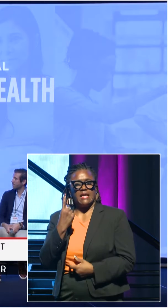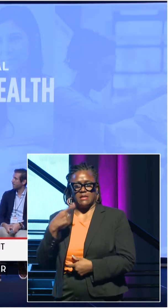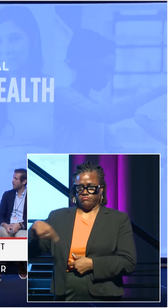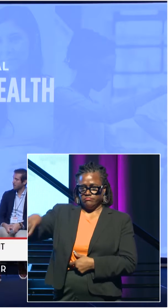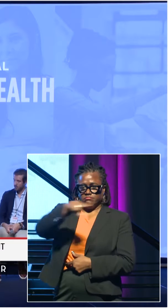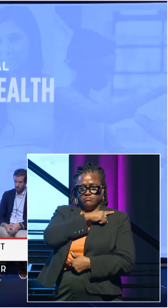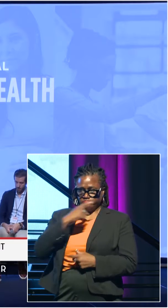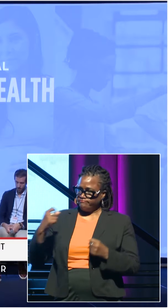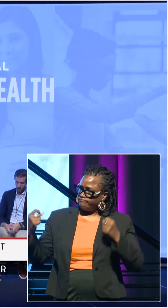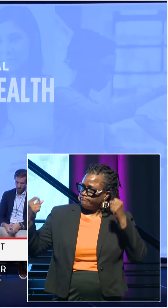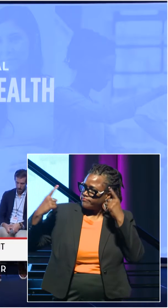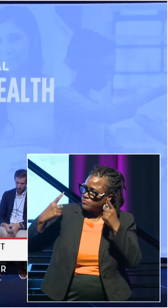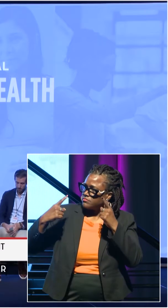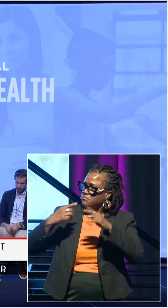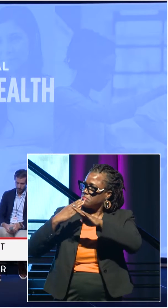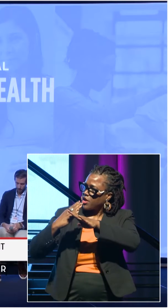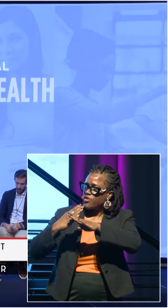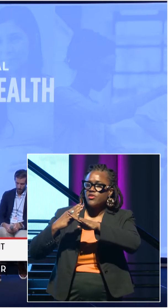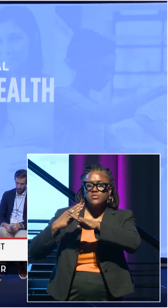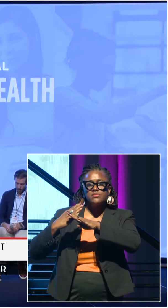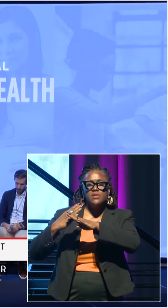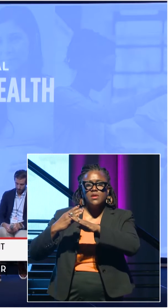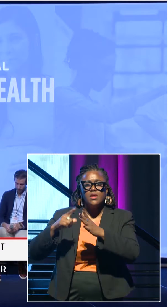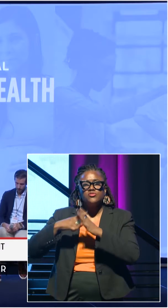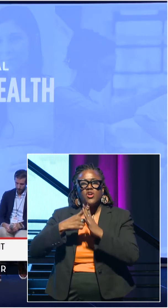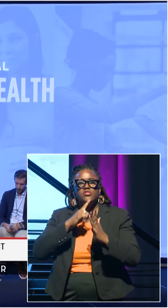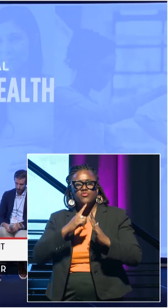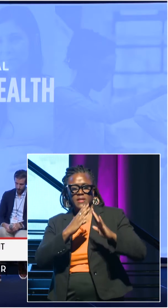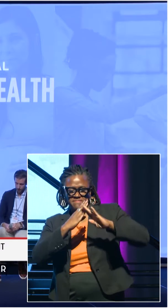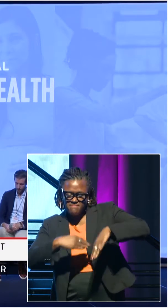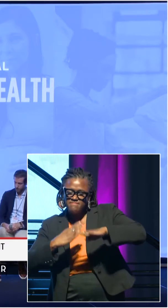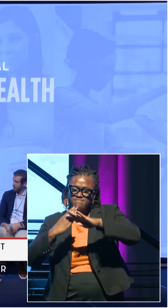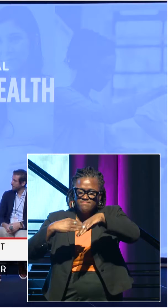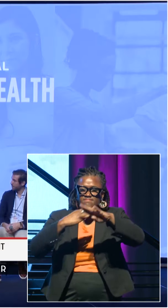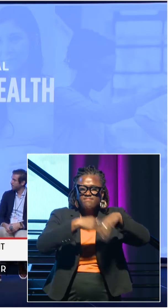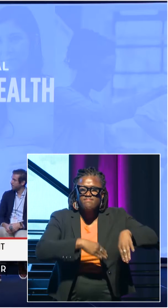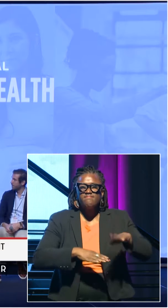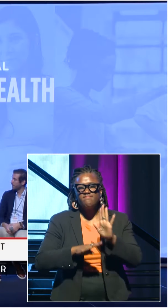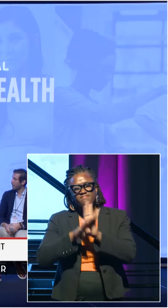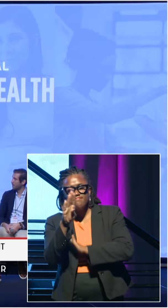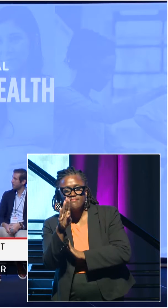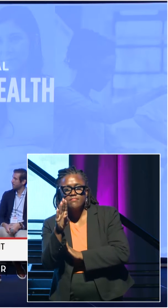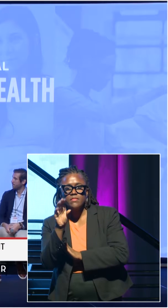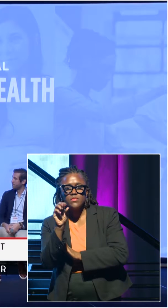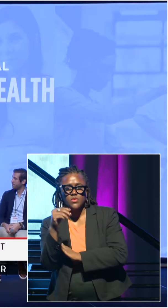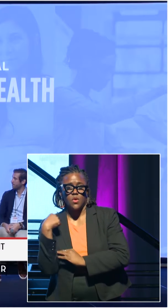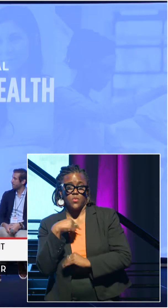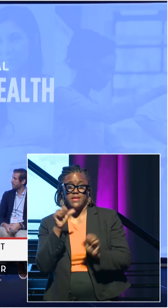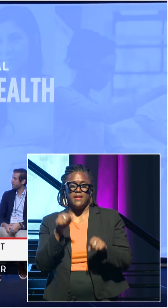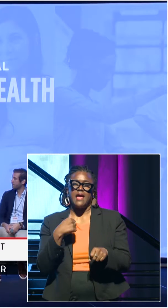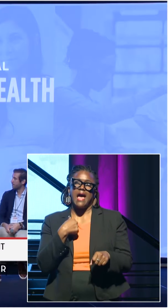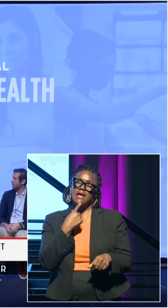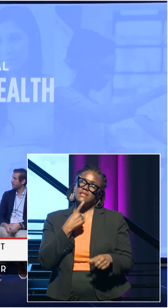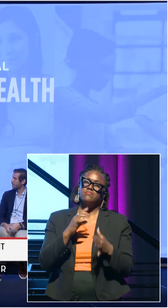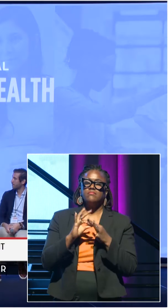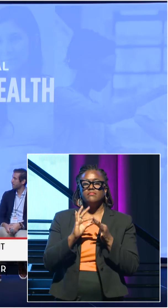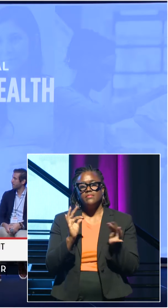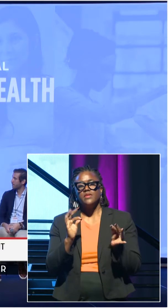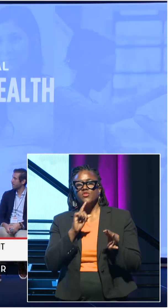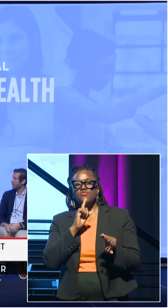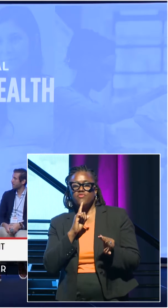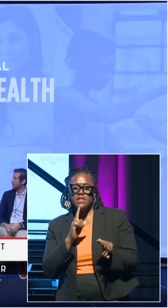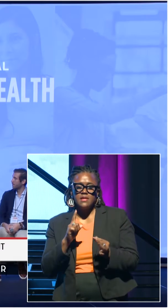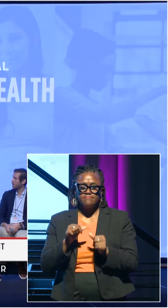understanding of what the barriers are, and then starting to really break those barriers down so that we can, what I like to say, move and walk